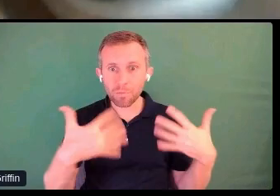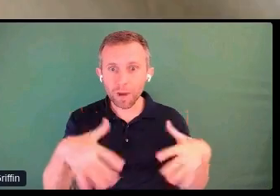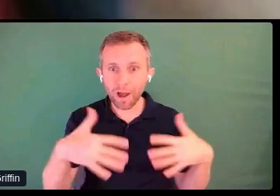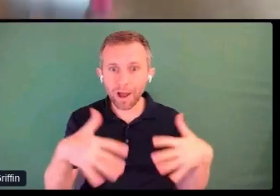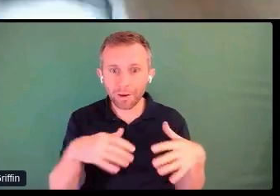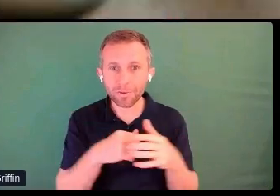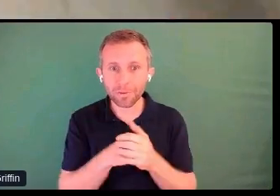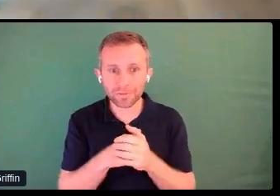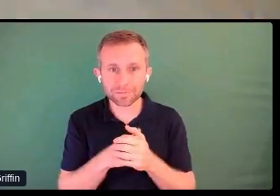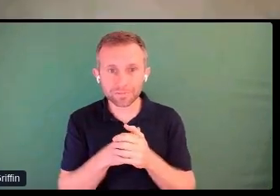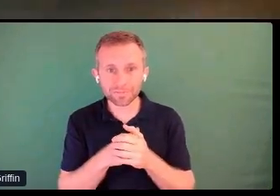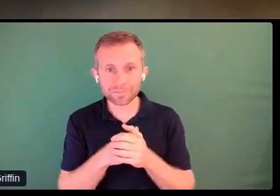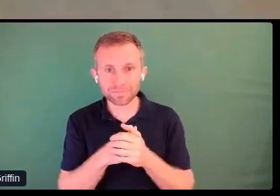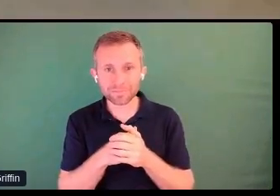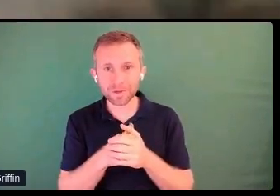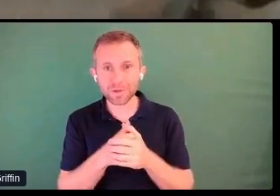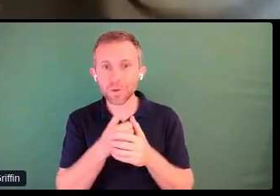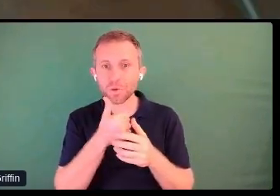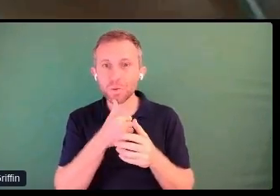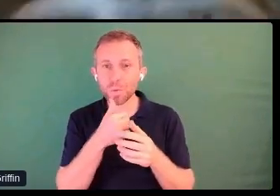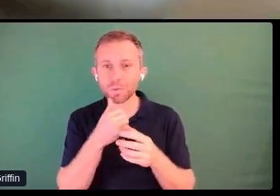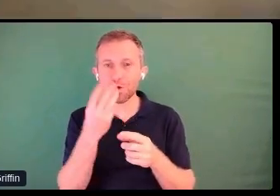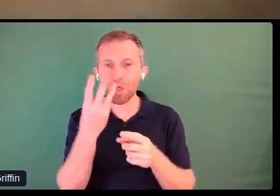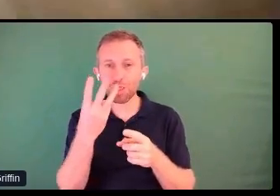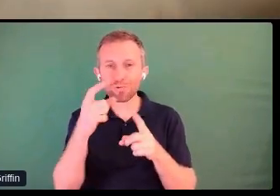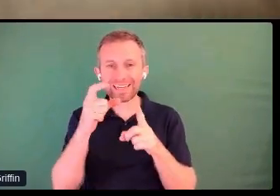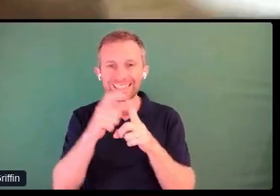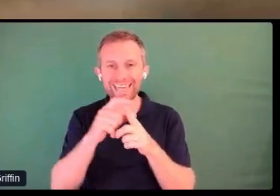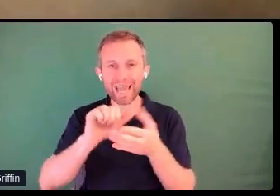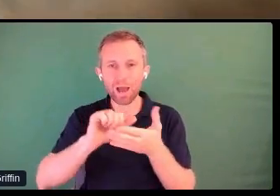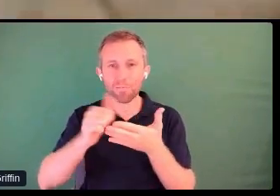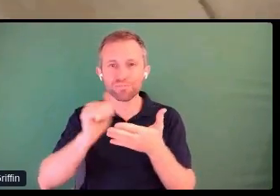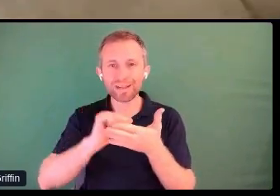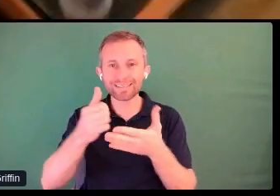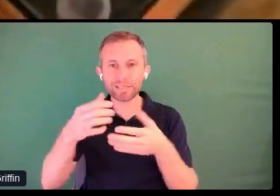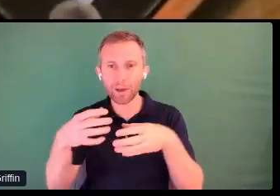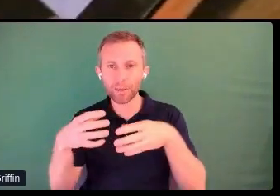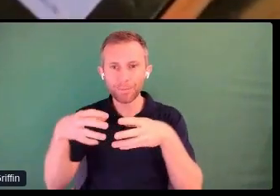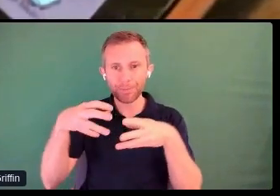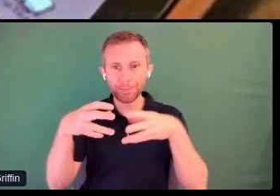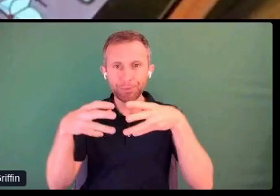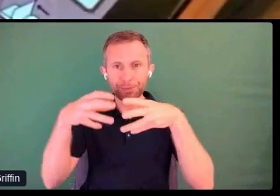New lightweight 3D printed orthotics empowered her to learn how to walk.